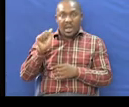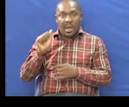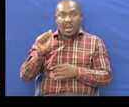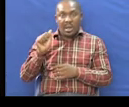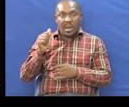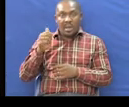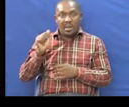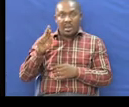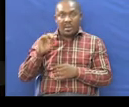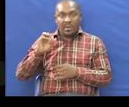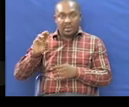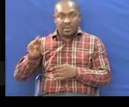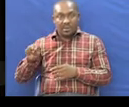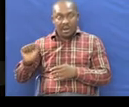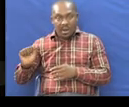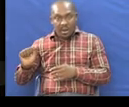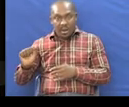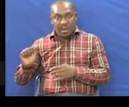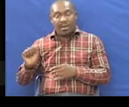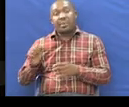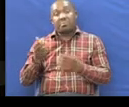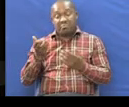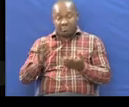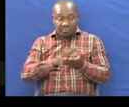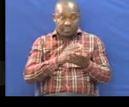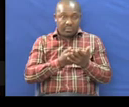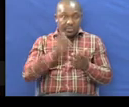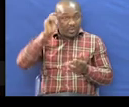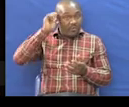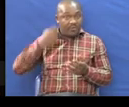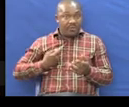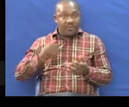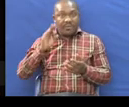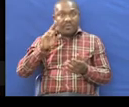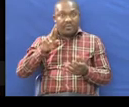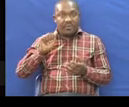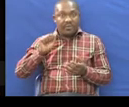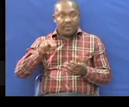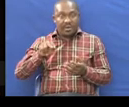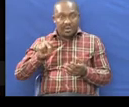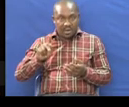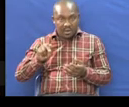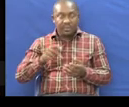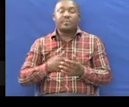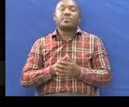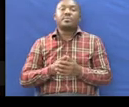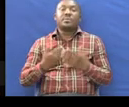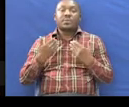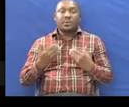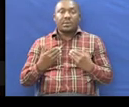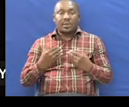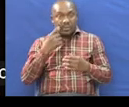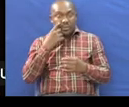Today I prepared some questions to you from the topic of inorganic chemistry, but